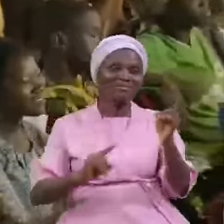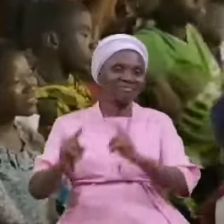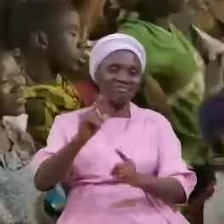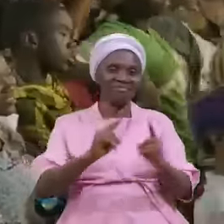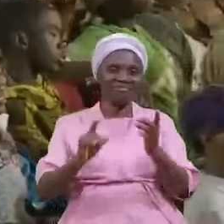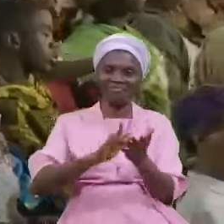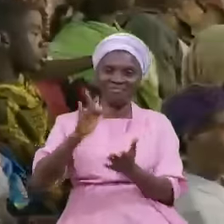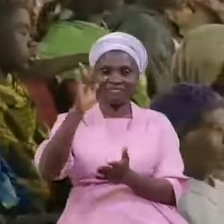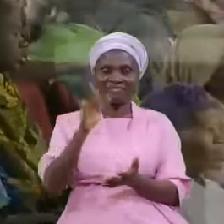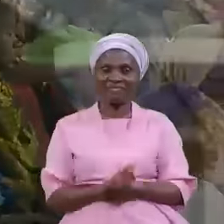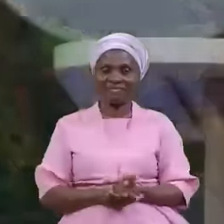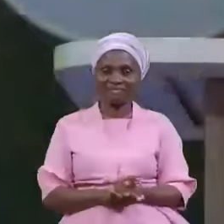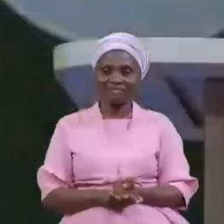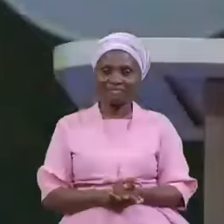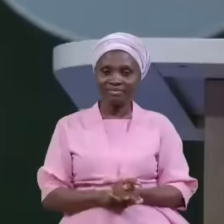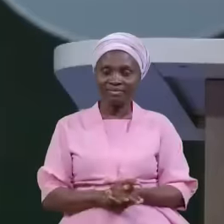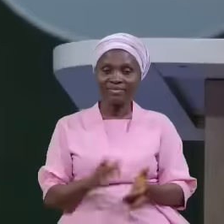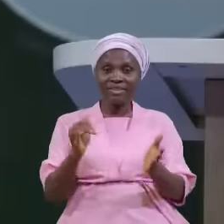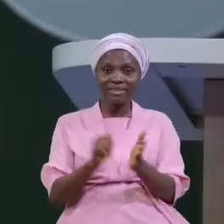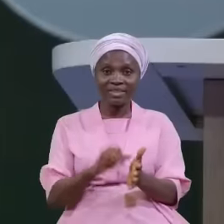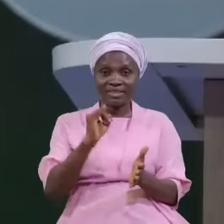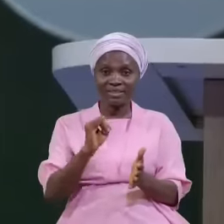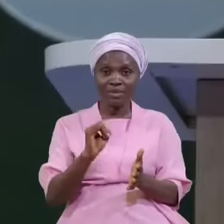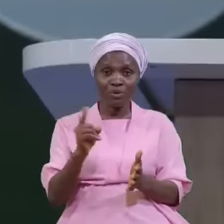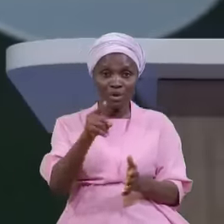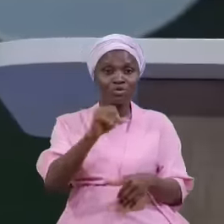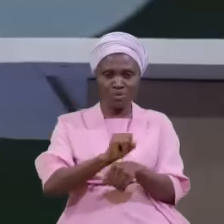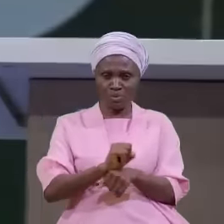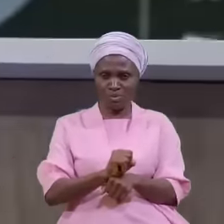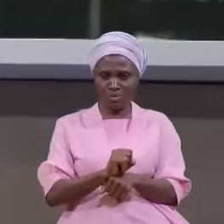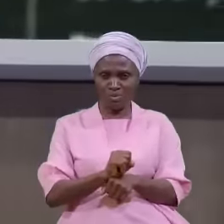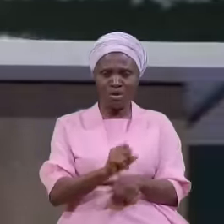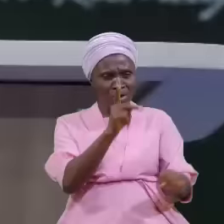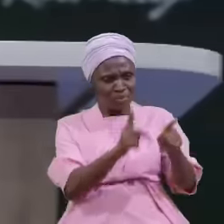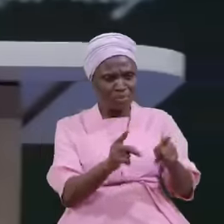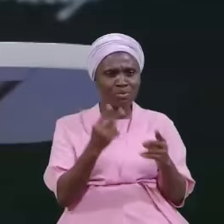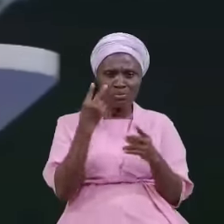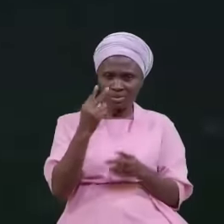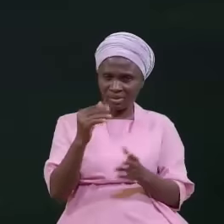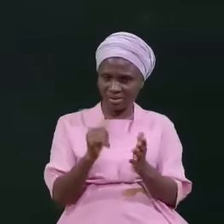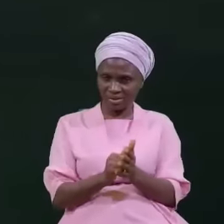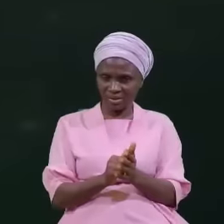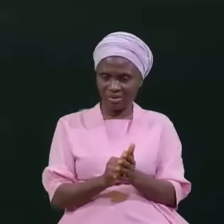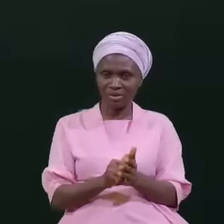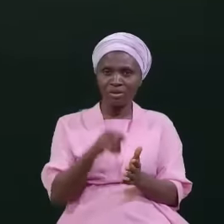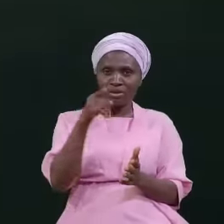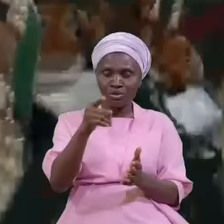That's where you work. The people will see that you exchange guilt for glory. And